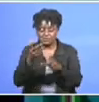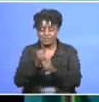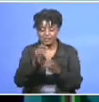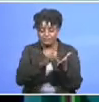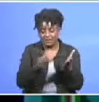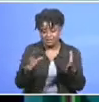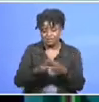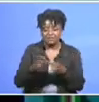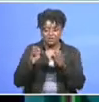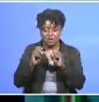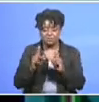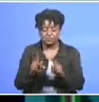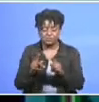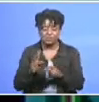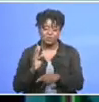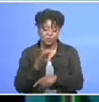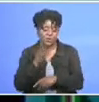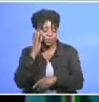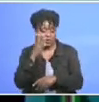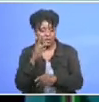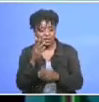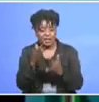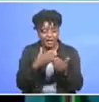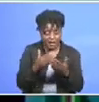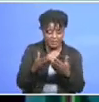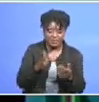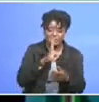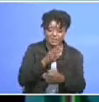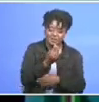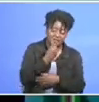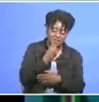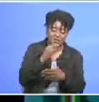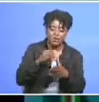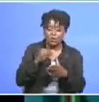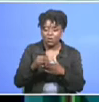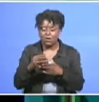opportunity? We will either be the predator or the prey.